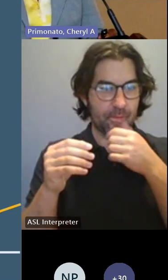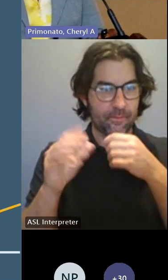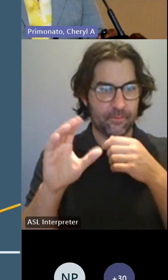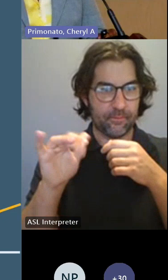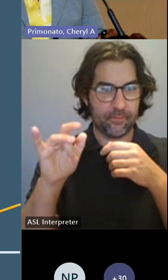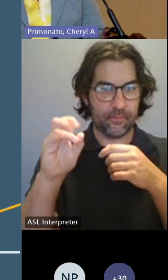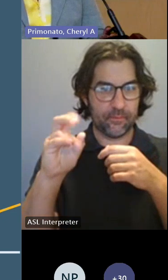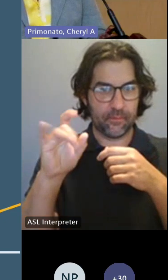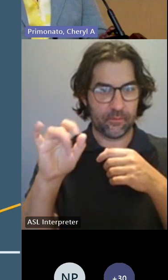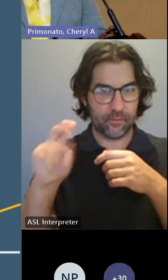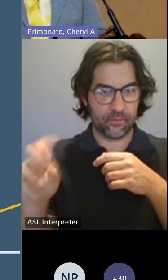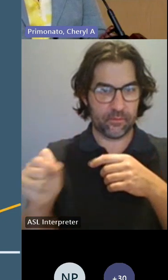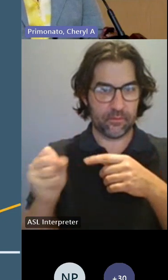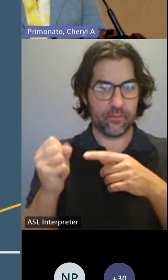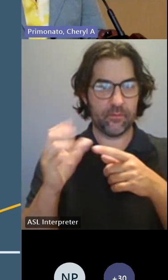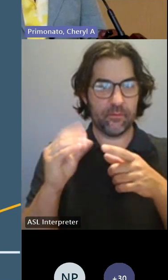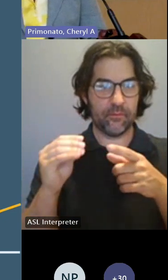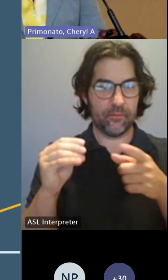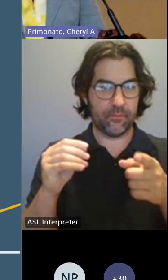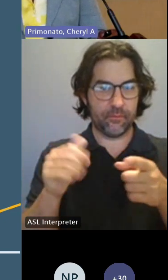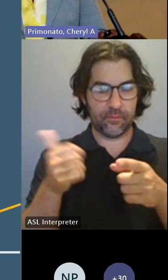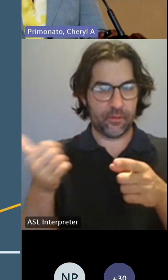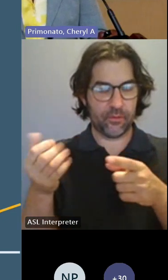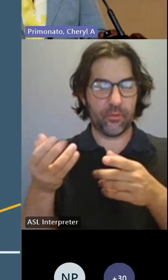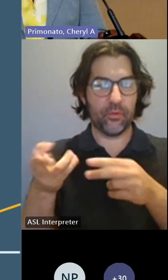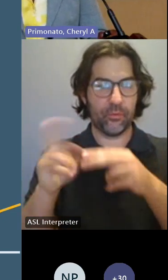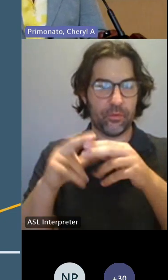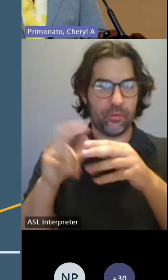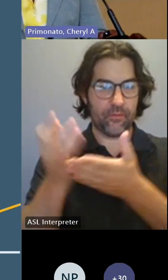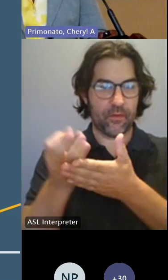preventative maintenance invoicing being higher in CRISA federal funding.